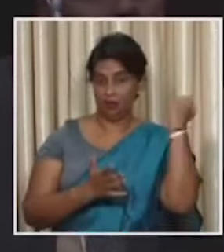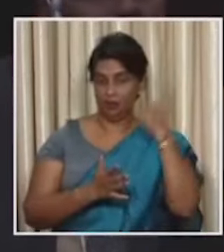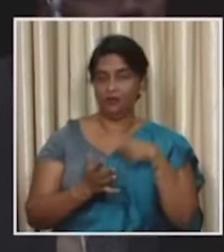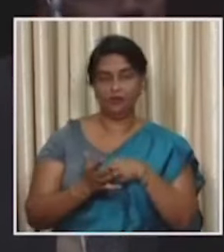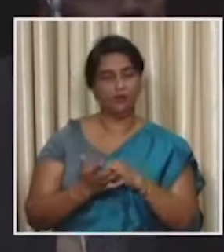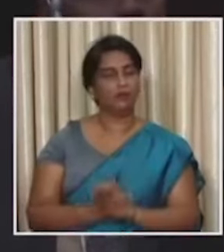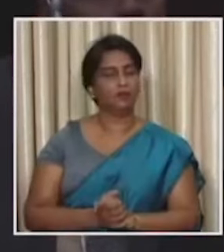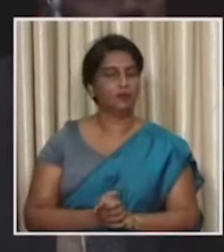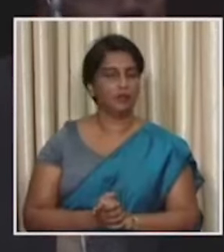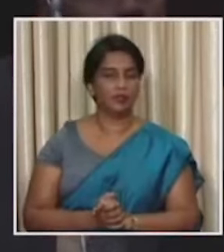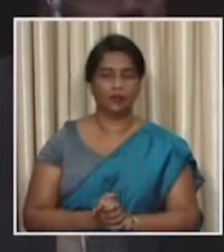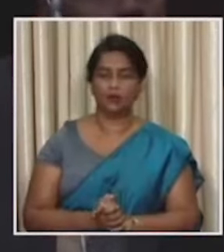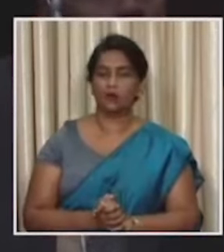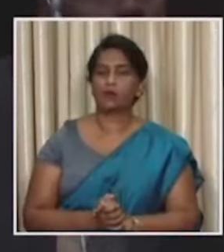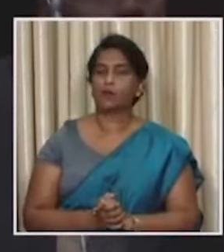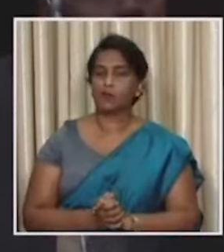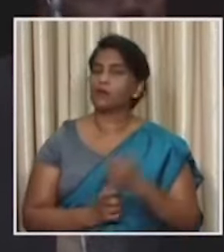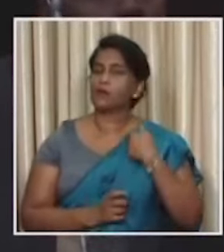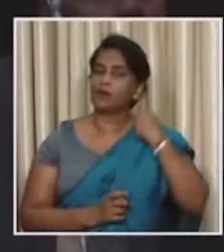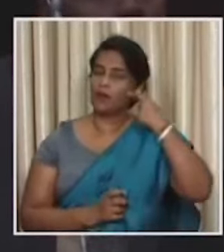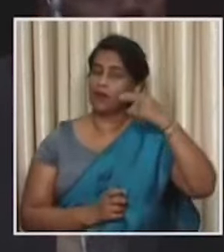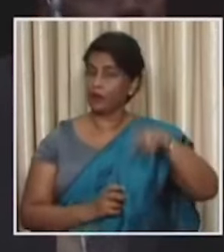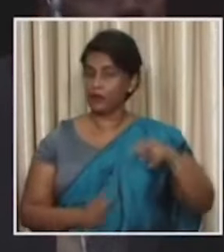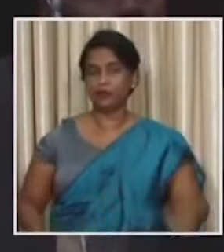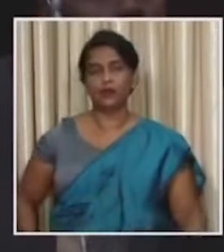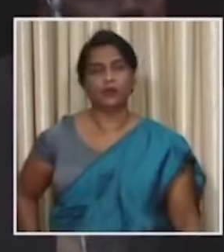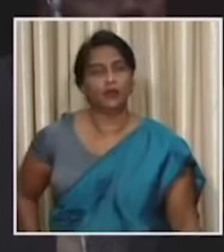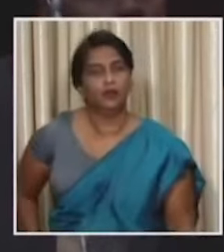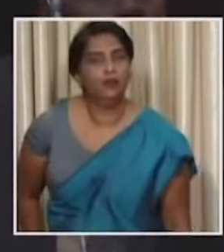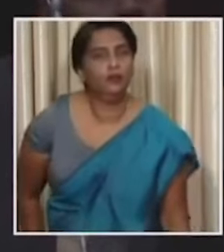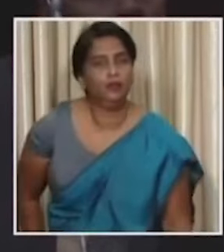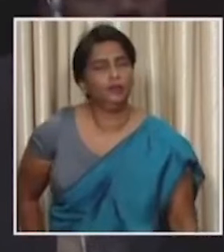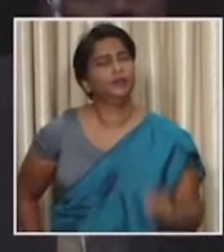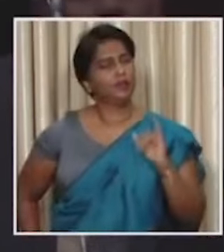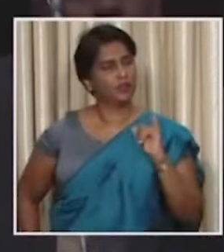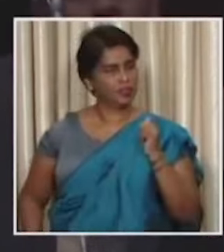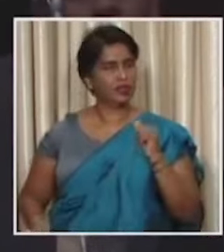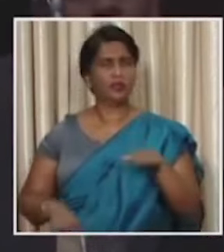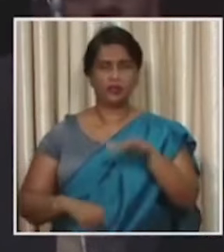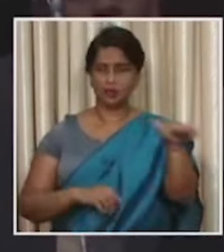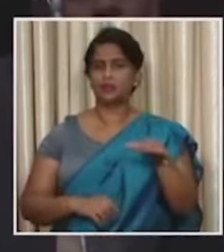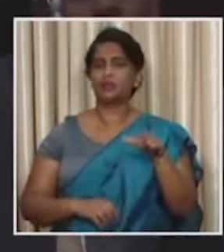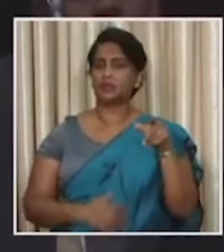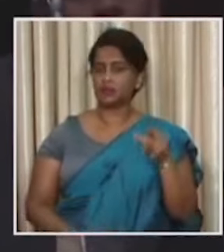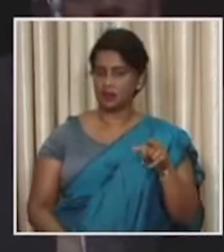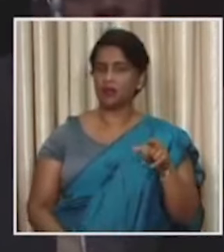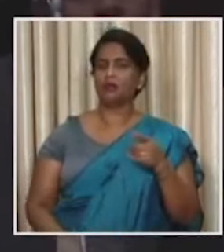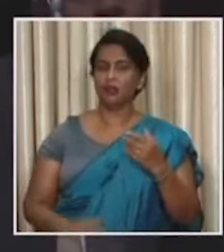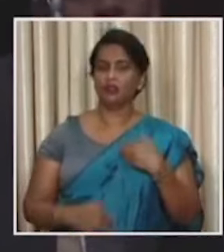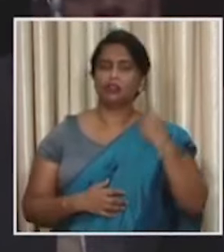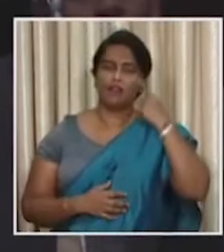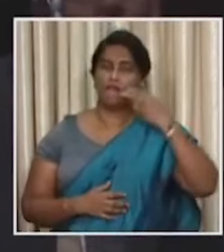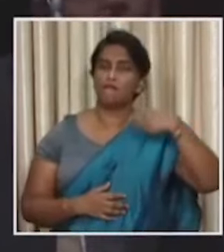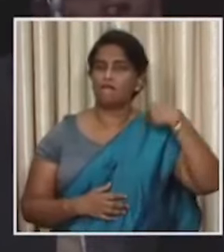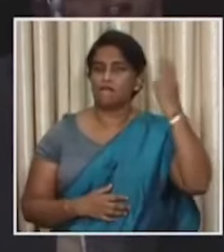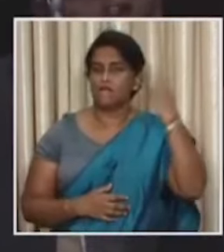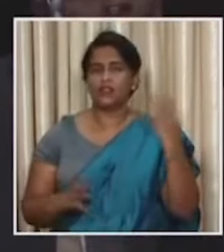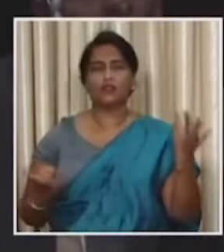are communities that did not trust us but instead placed their faith in other political